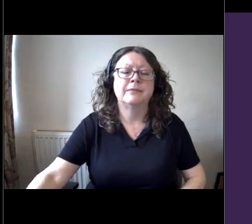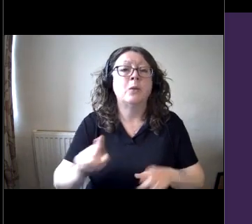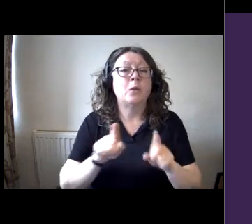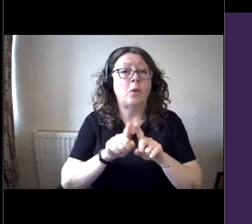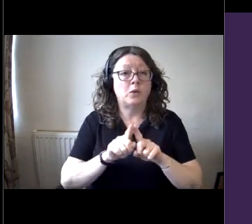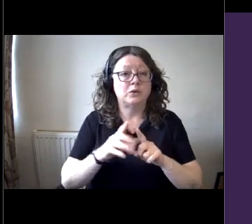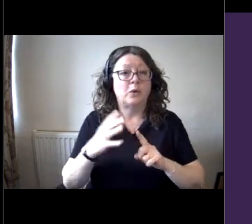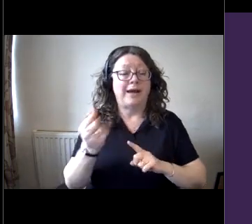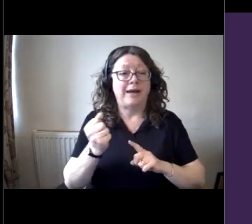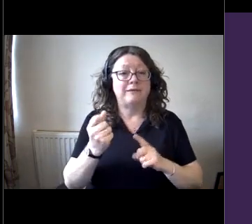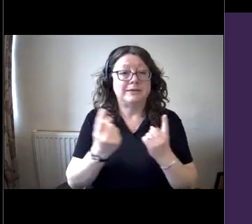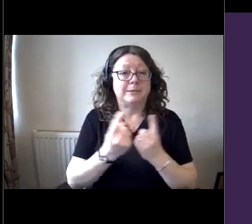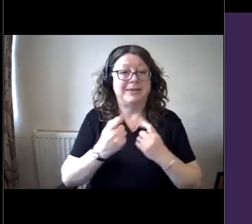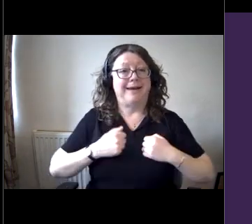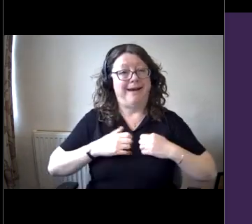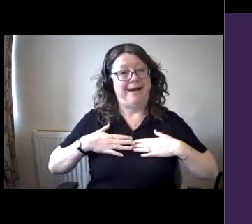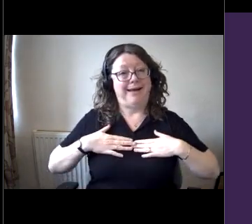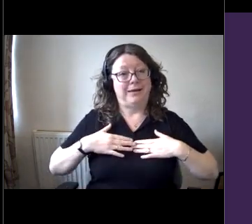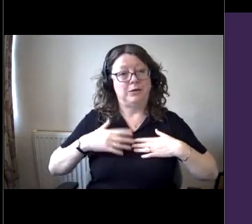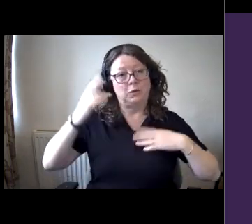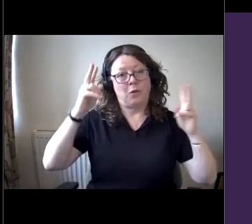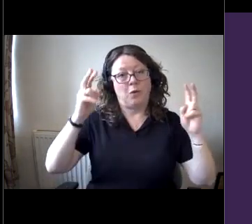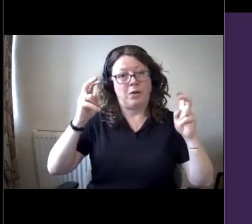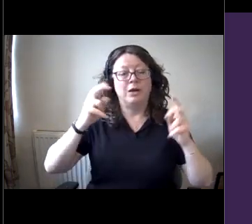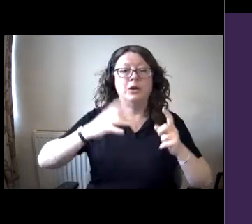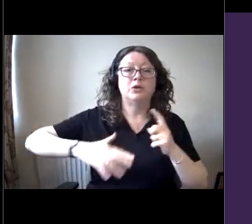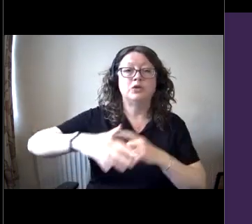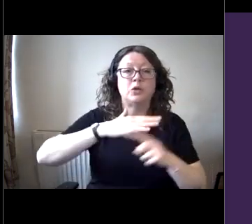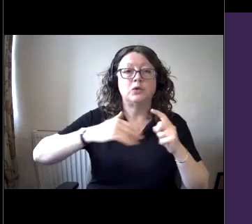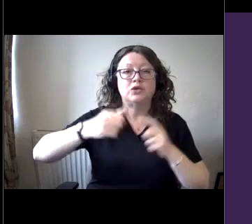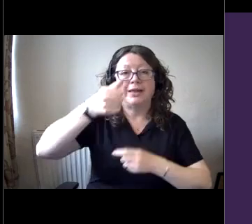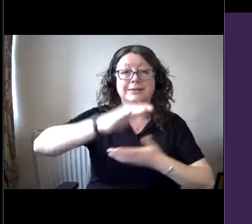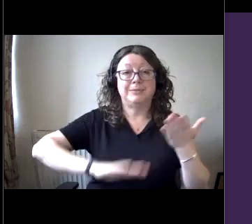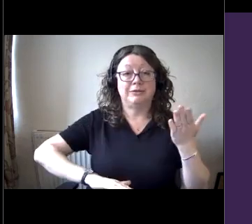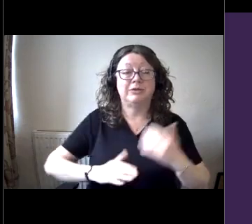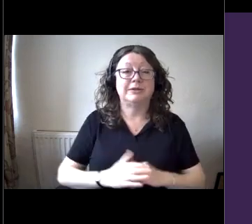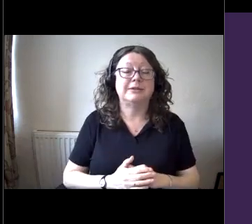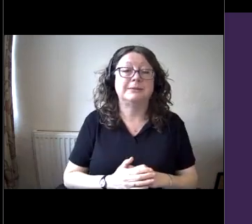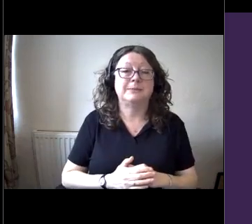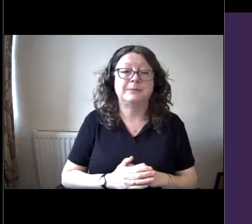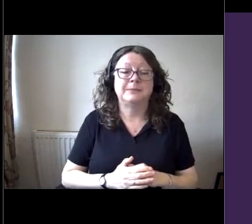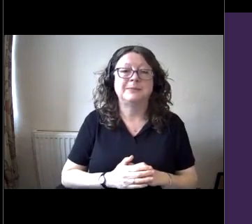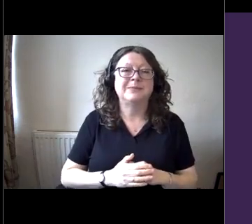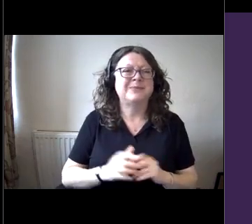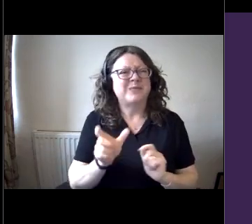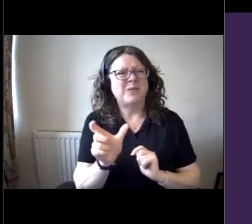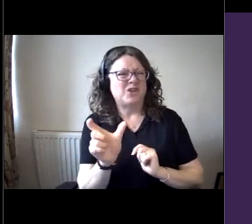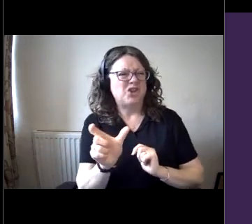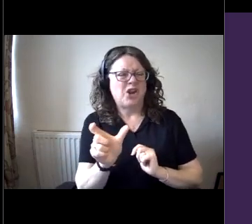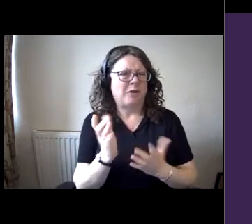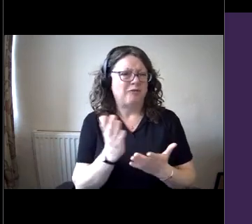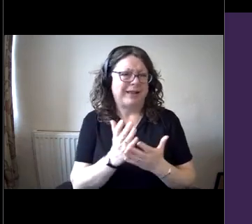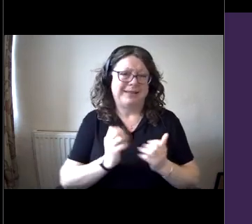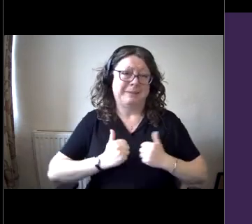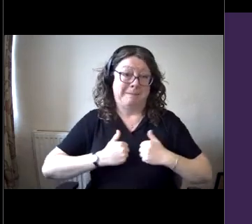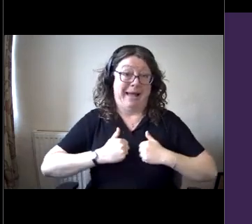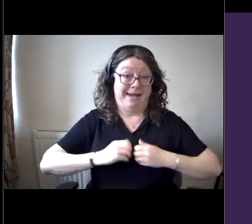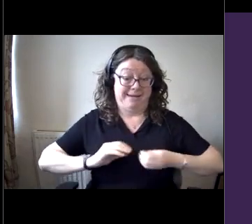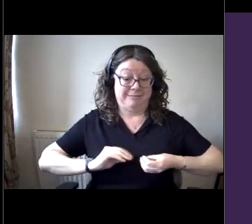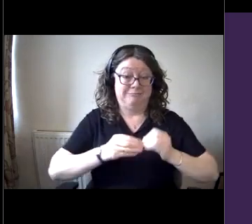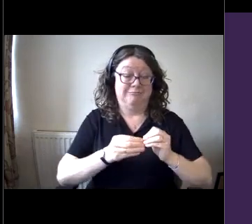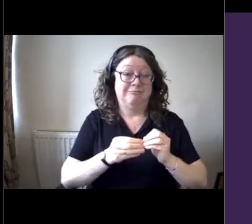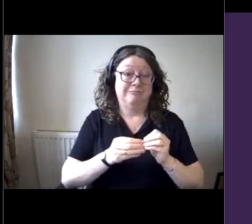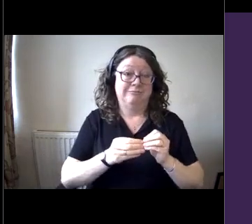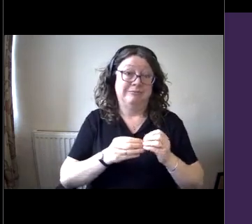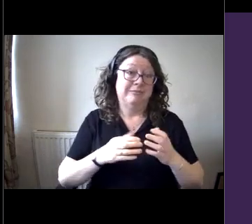term that's it's not necessarily one that's out there. This is a term that I find from my clinical experience works